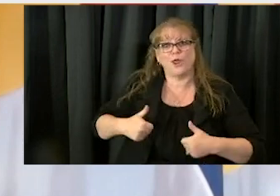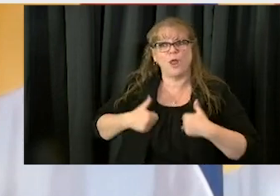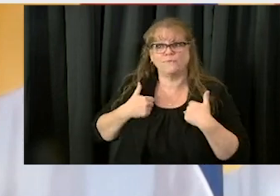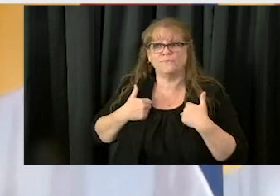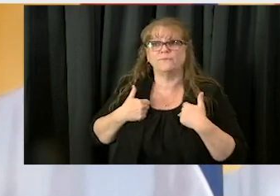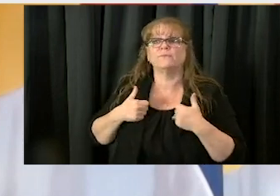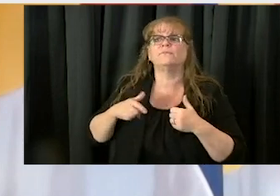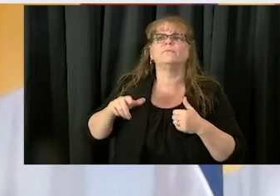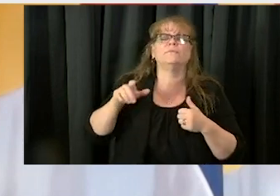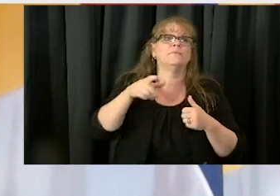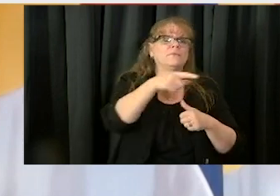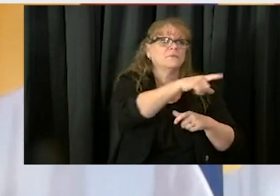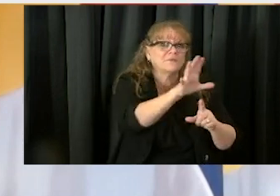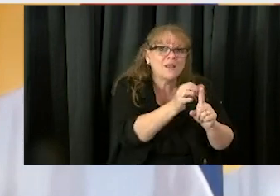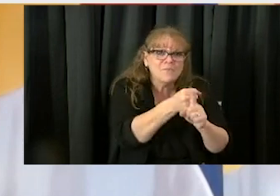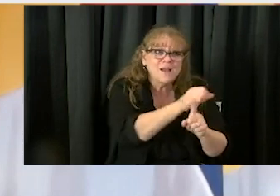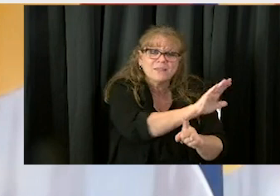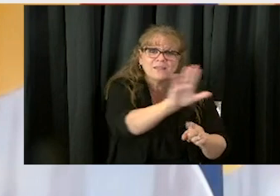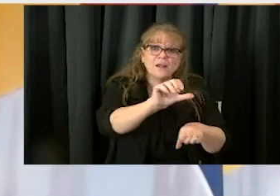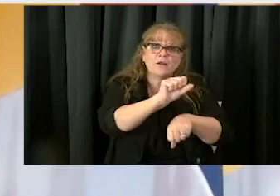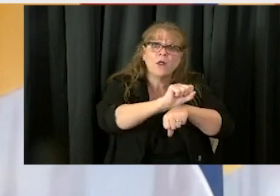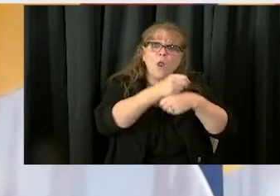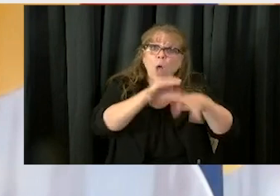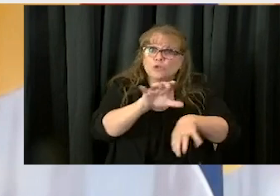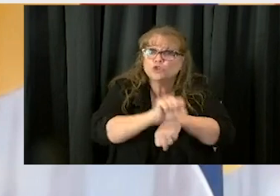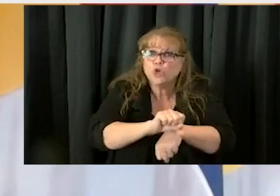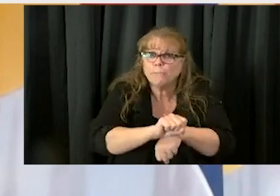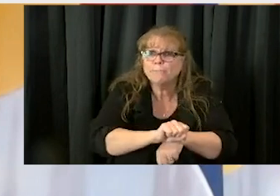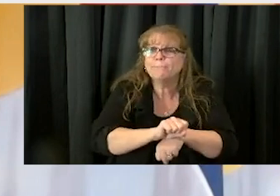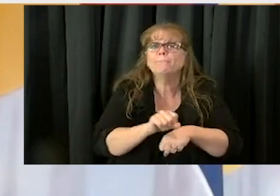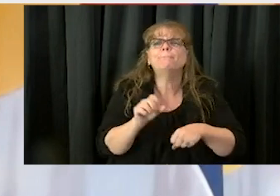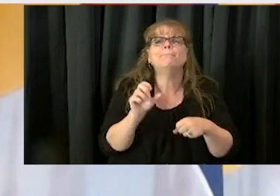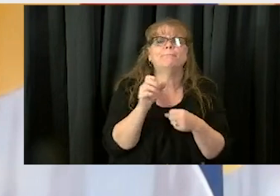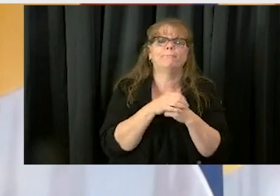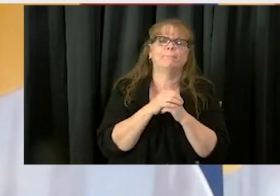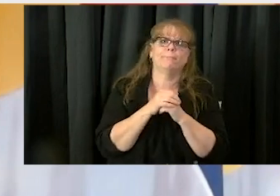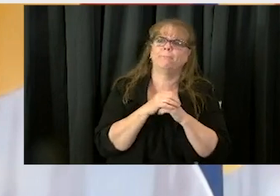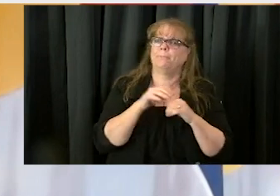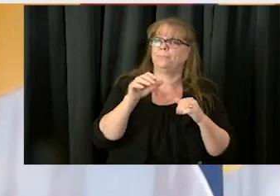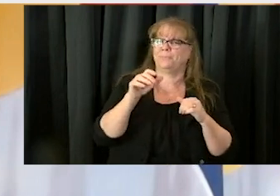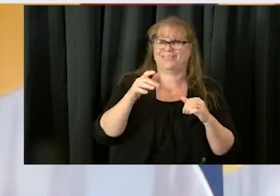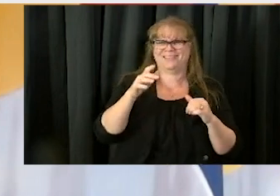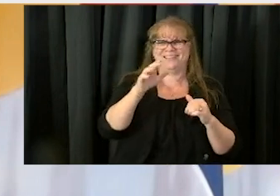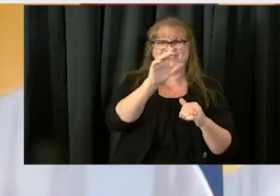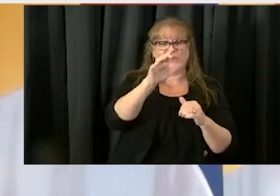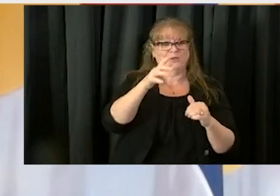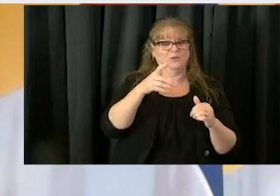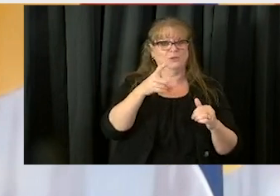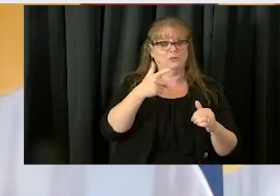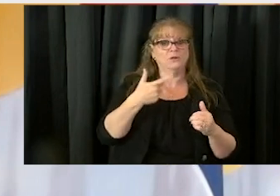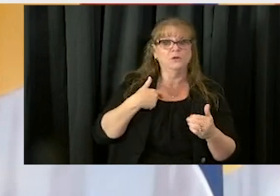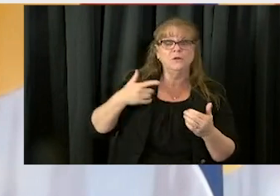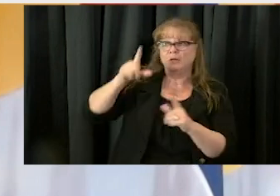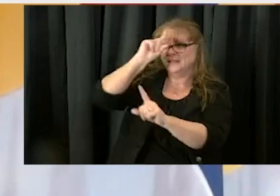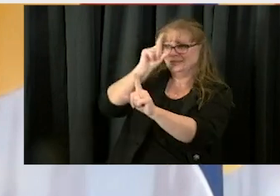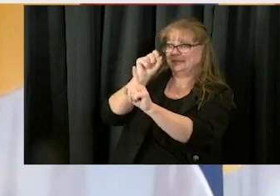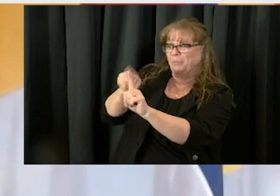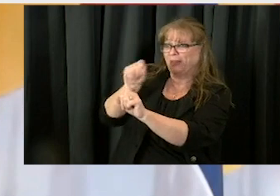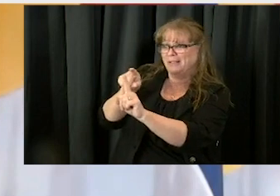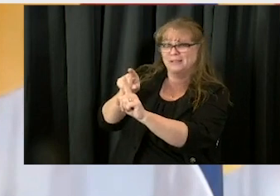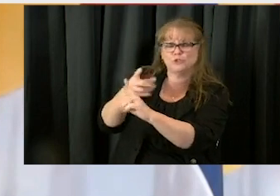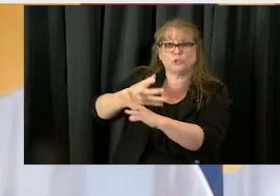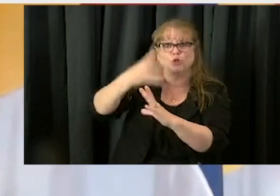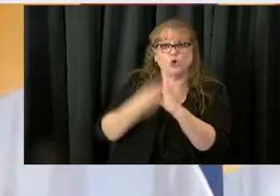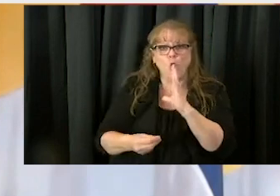and psychological isolation. I mean, think of the price paid by many of our seniors in nursing home facilities that have really been cut